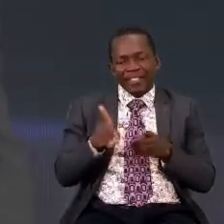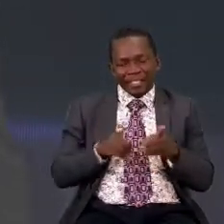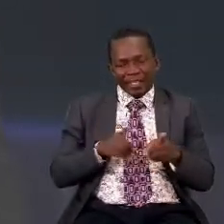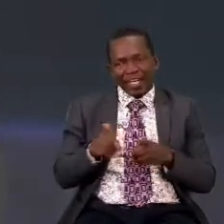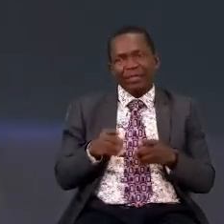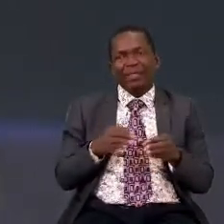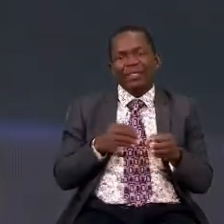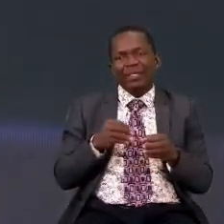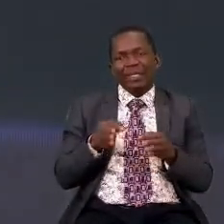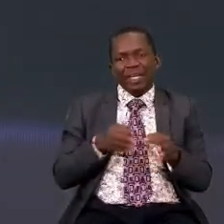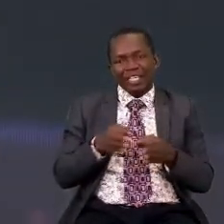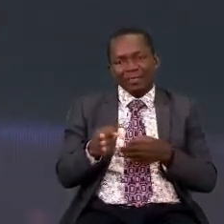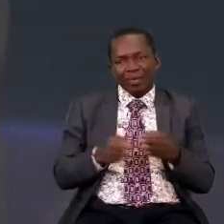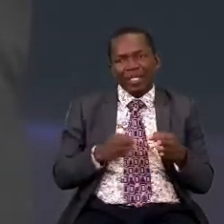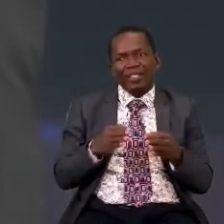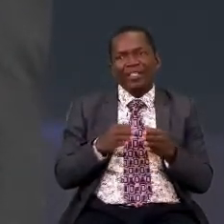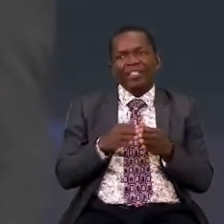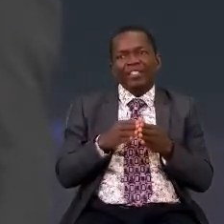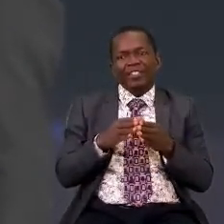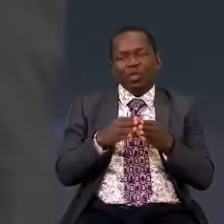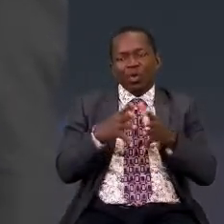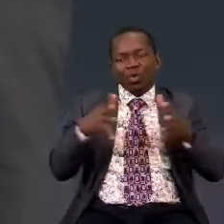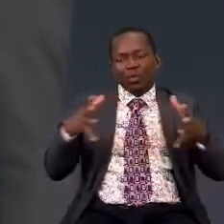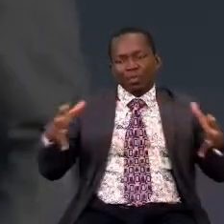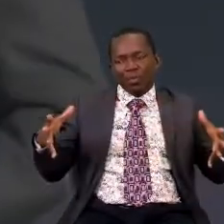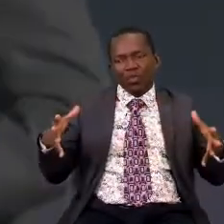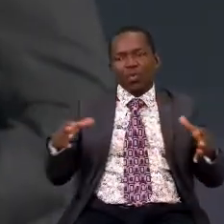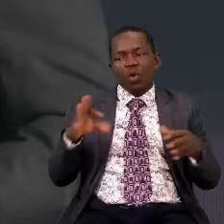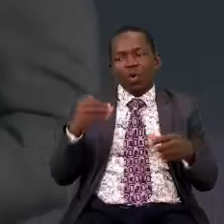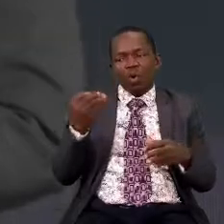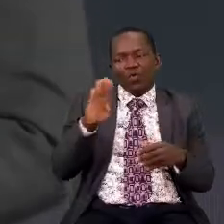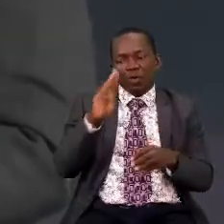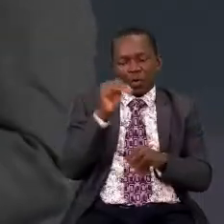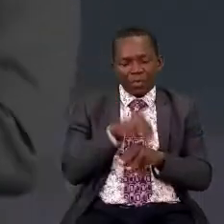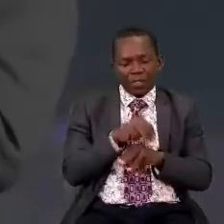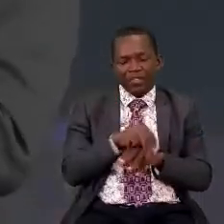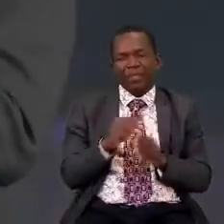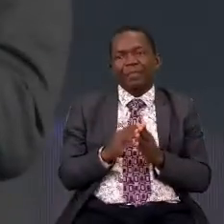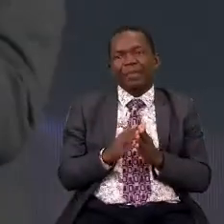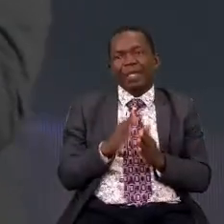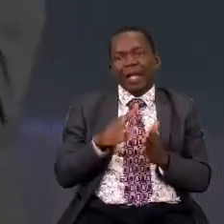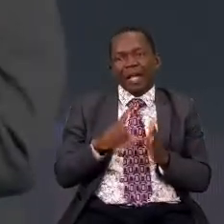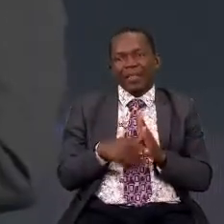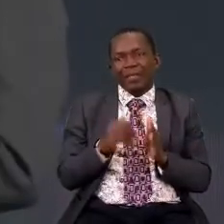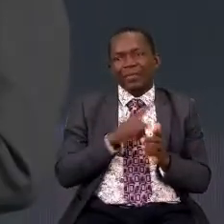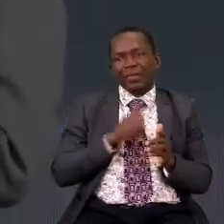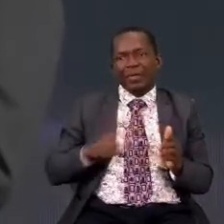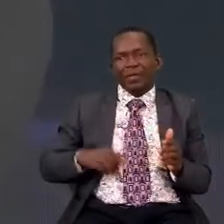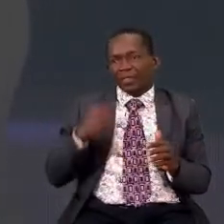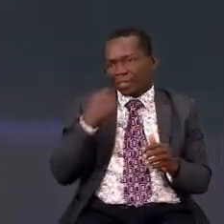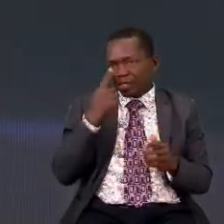said unto him, arise and go into the city, and it shall be told